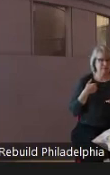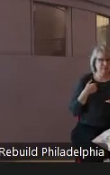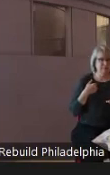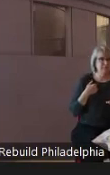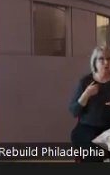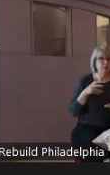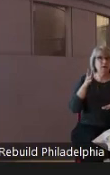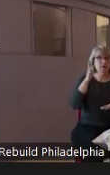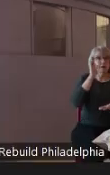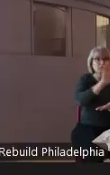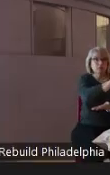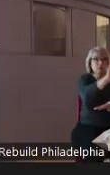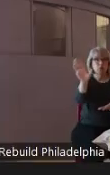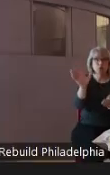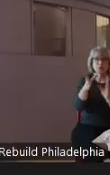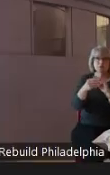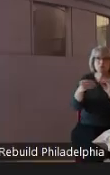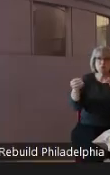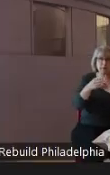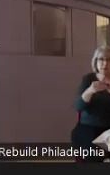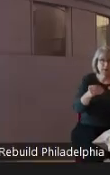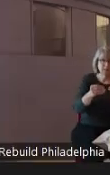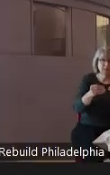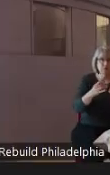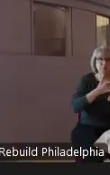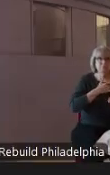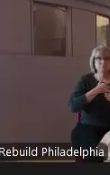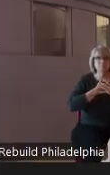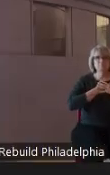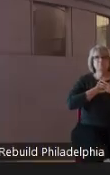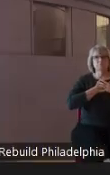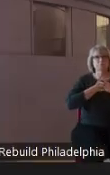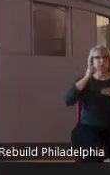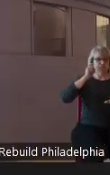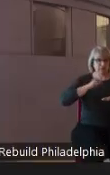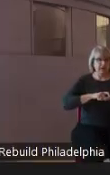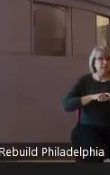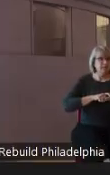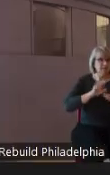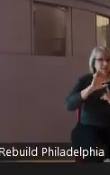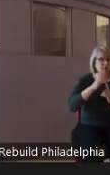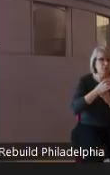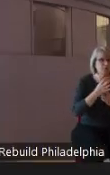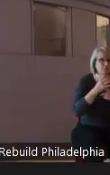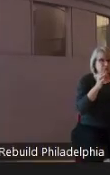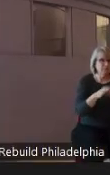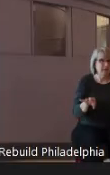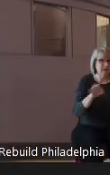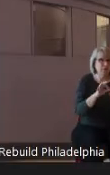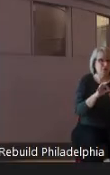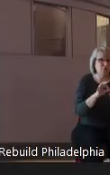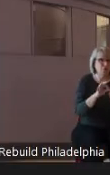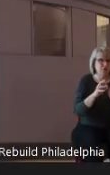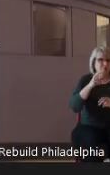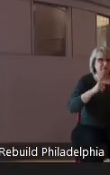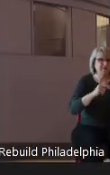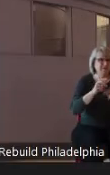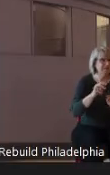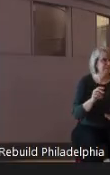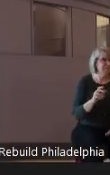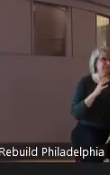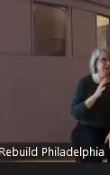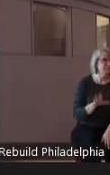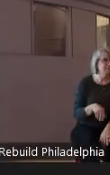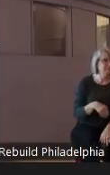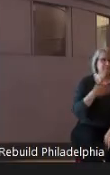the stories that we've heard from you all, a recognition of the cultural value of this facility and how